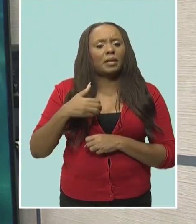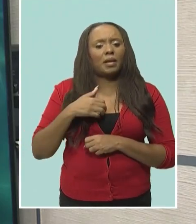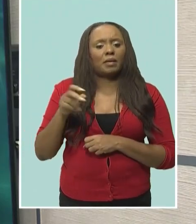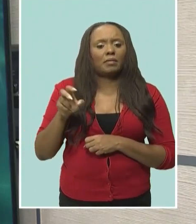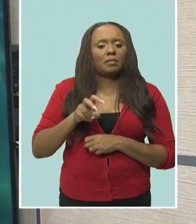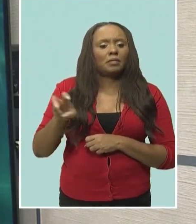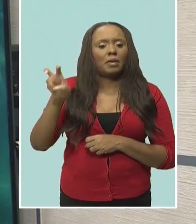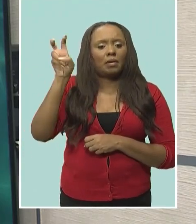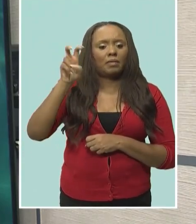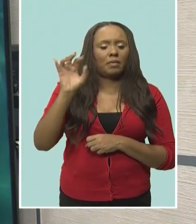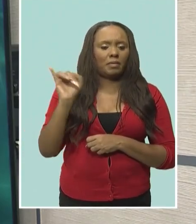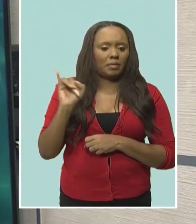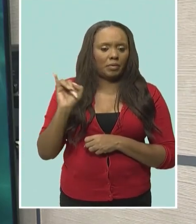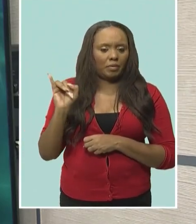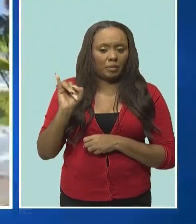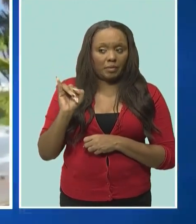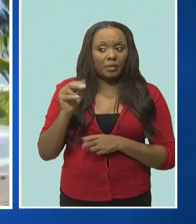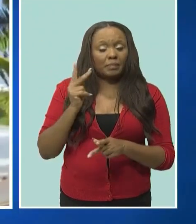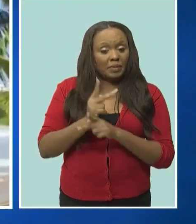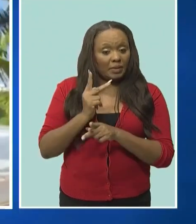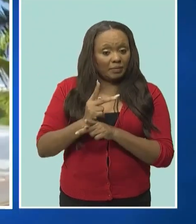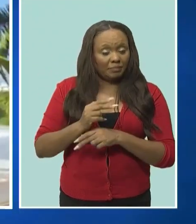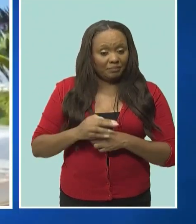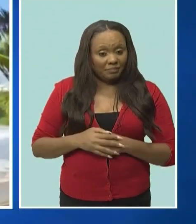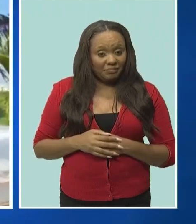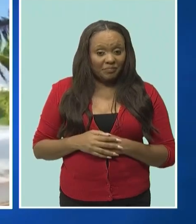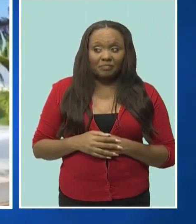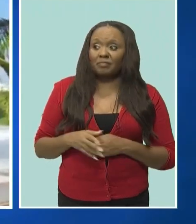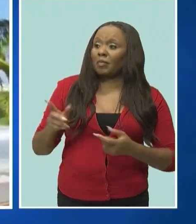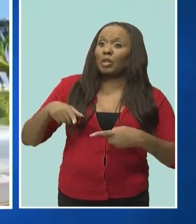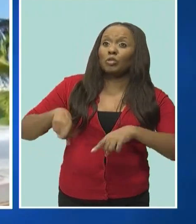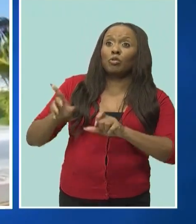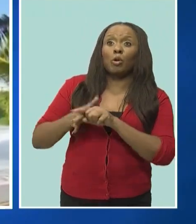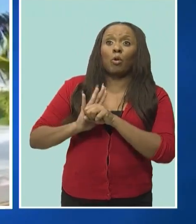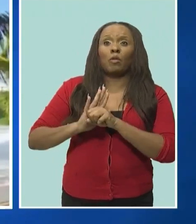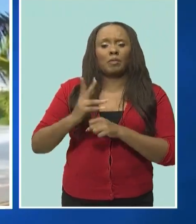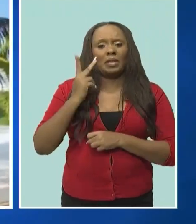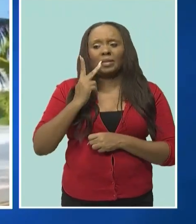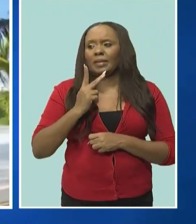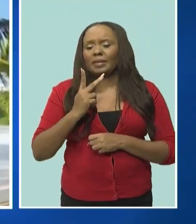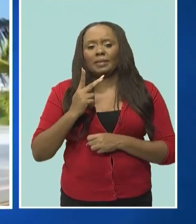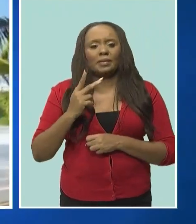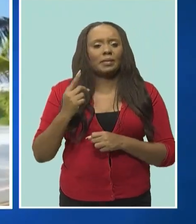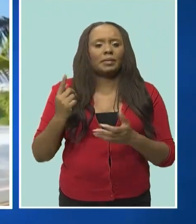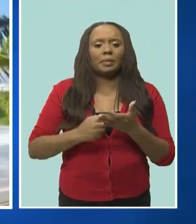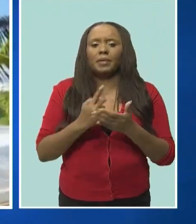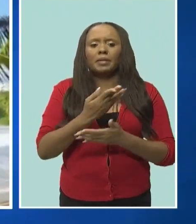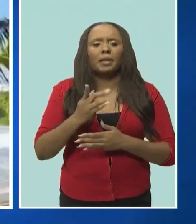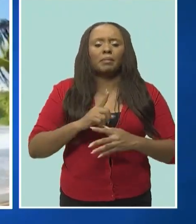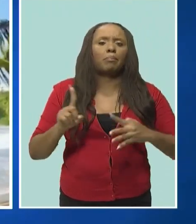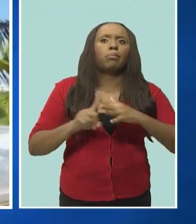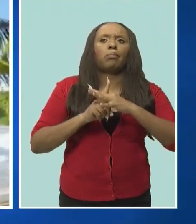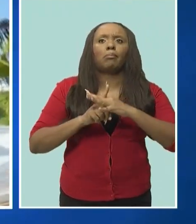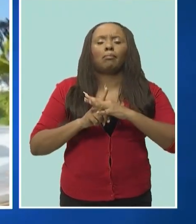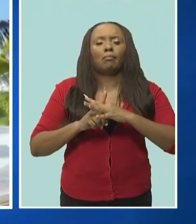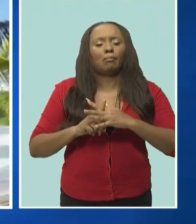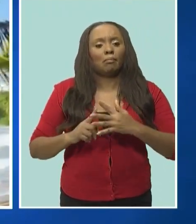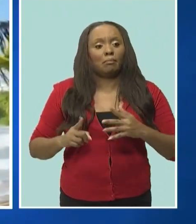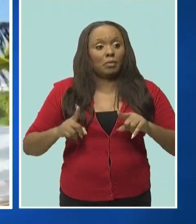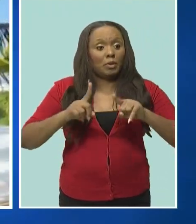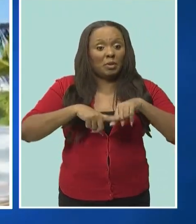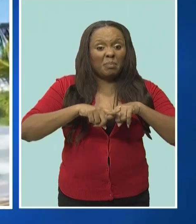as a precautionary measure. During COVID, we saw that things can happen at any time, right? And depending on the